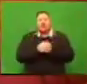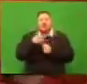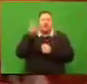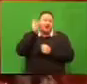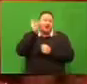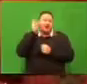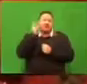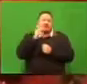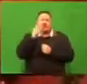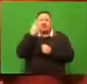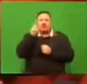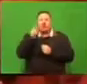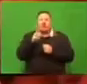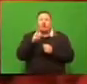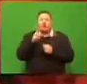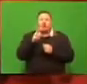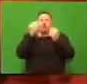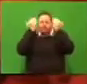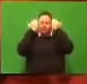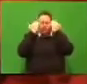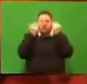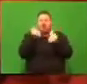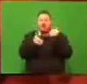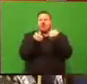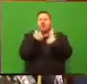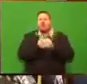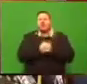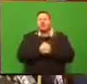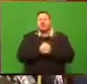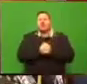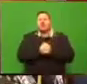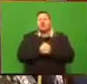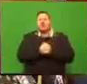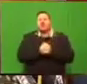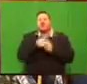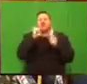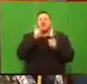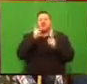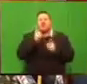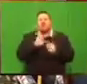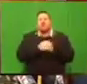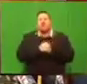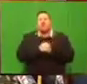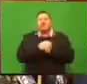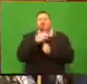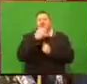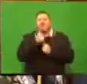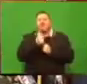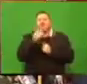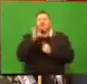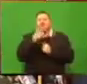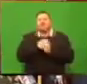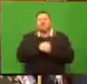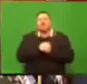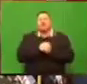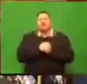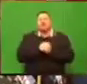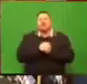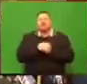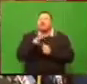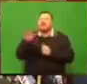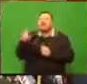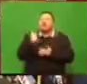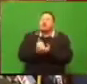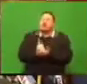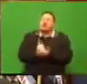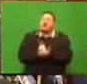Listen to the order. Honorable judge. Honorable Ndlozi. With discipline. Honorable Ndlozi, take your seat. Protect the